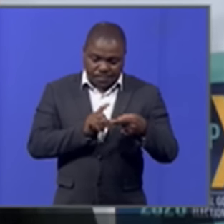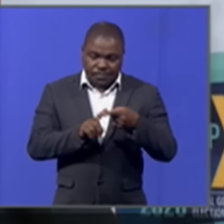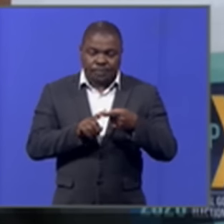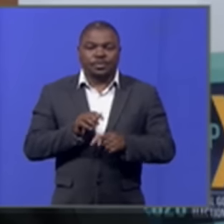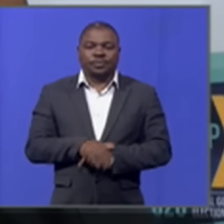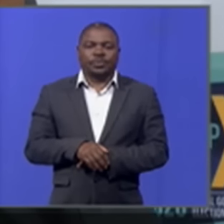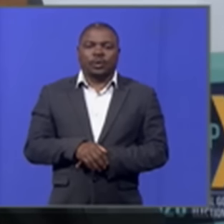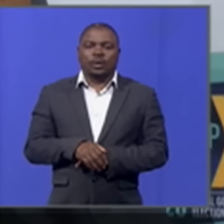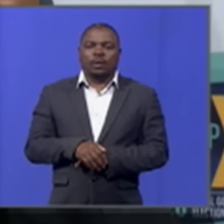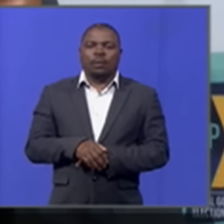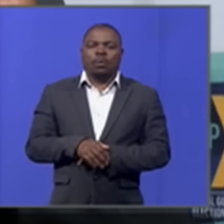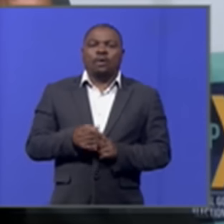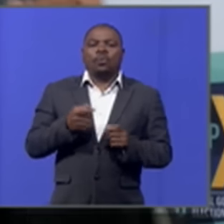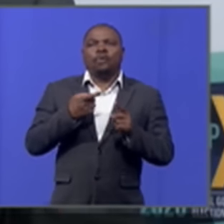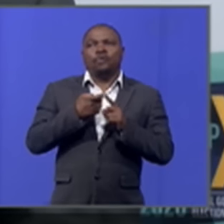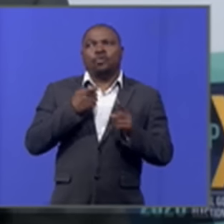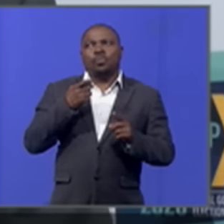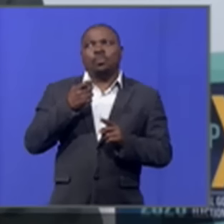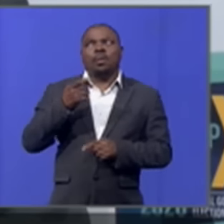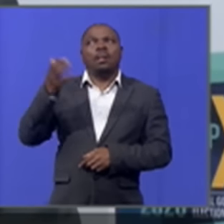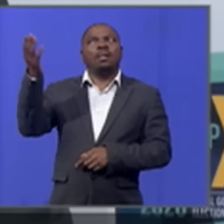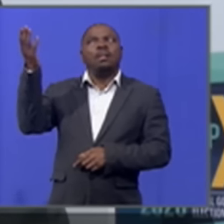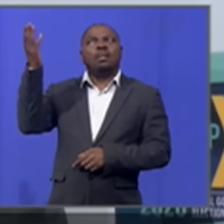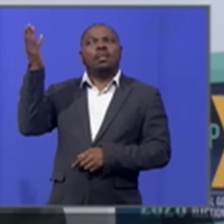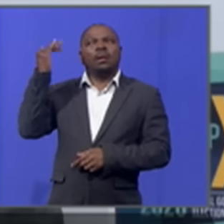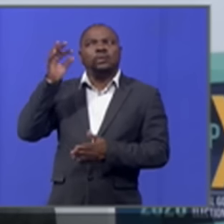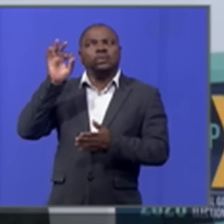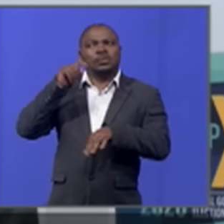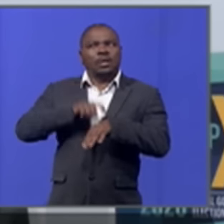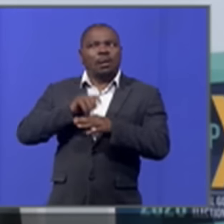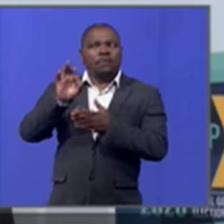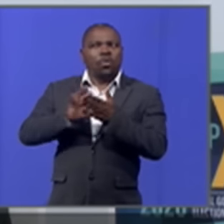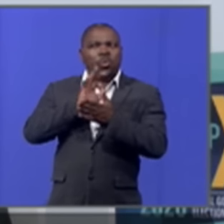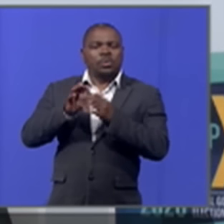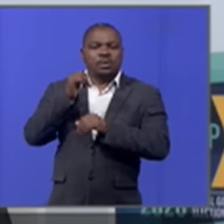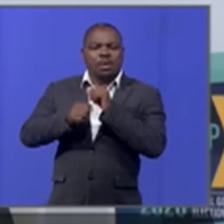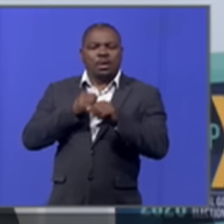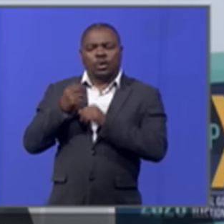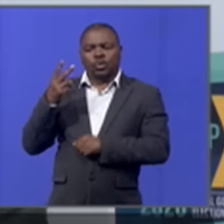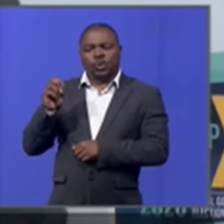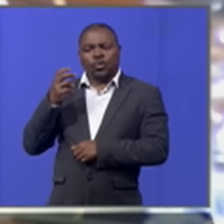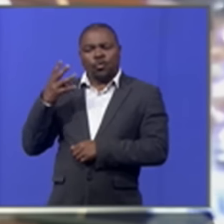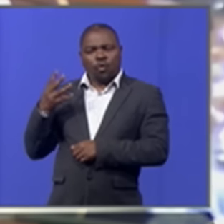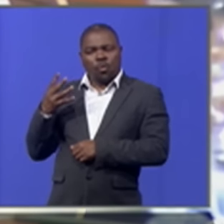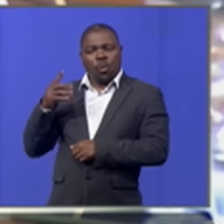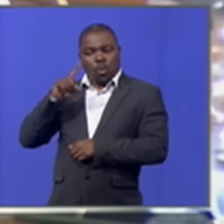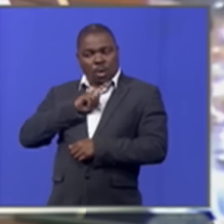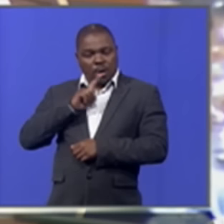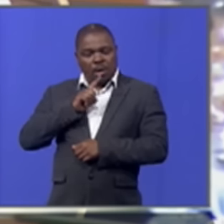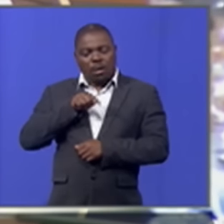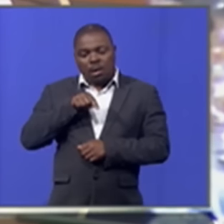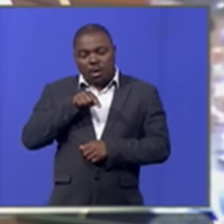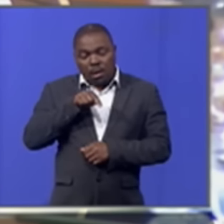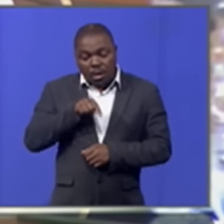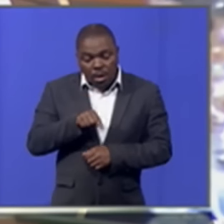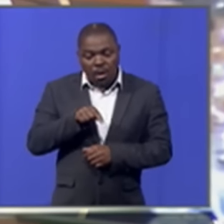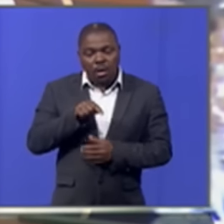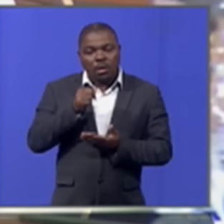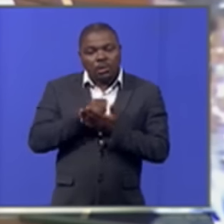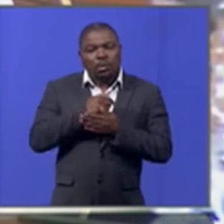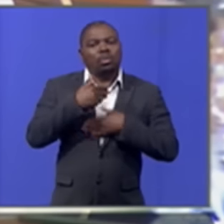Since the last election in 2024, and because voter registration is continuous, Mama Bolo a